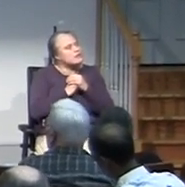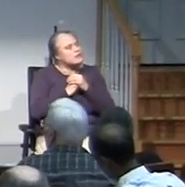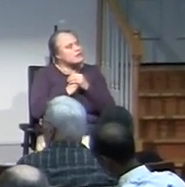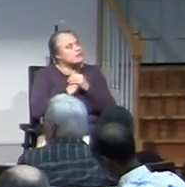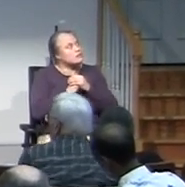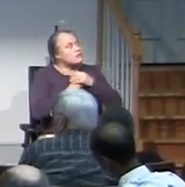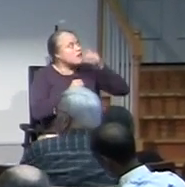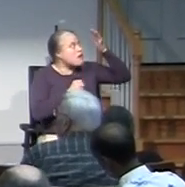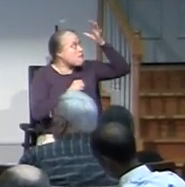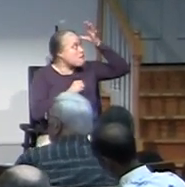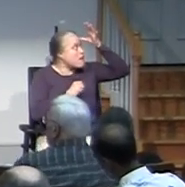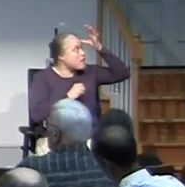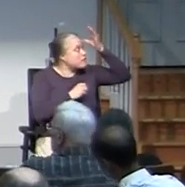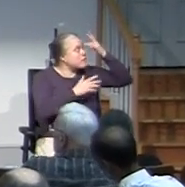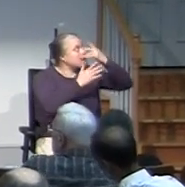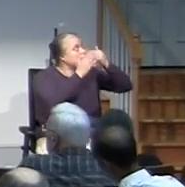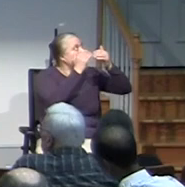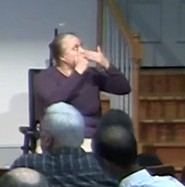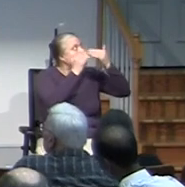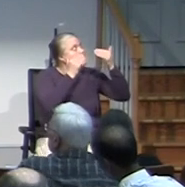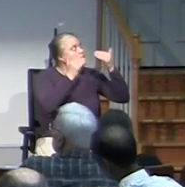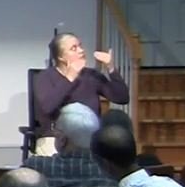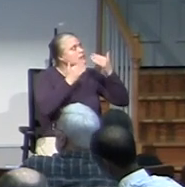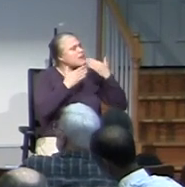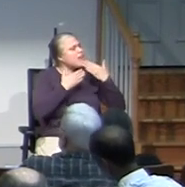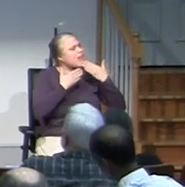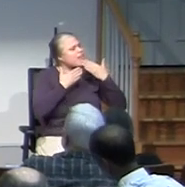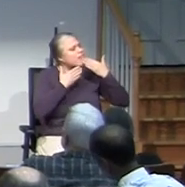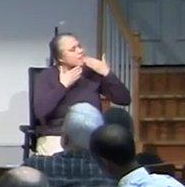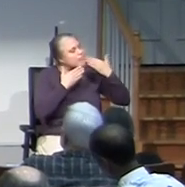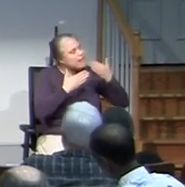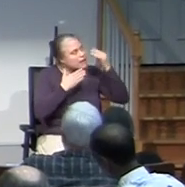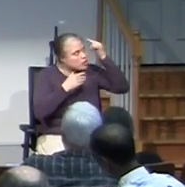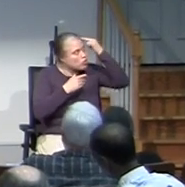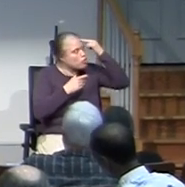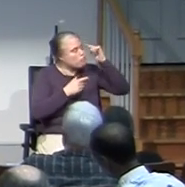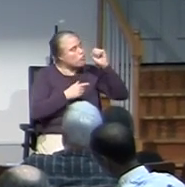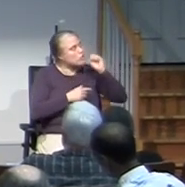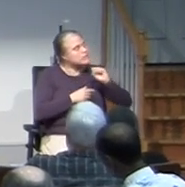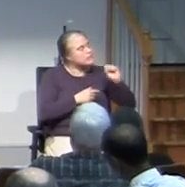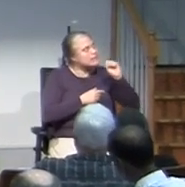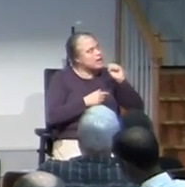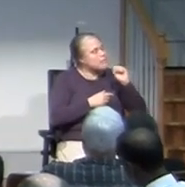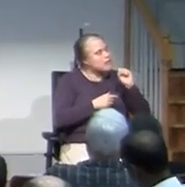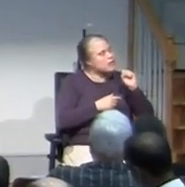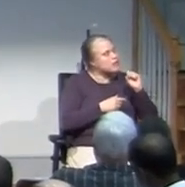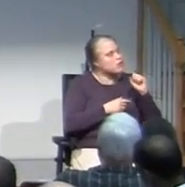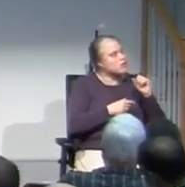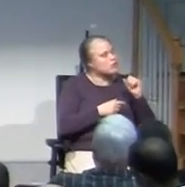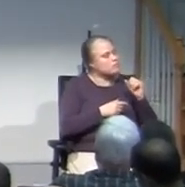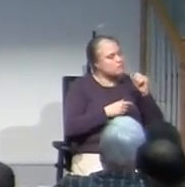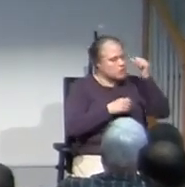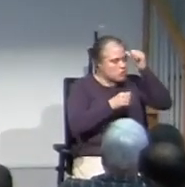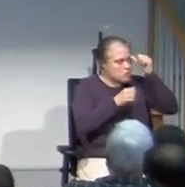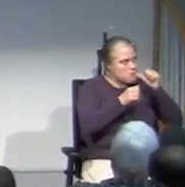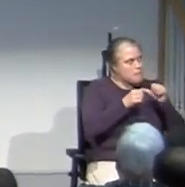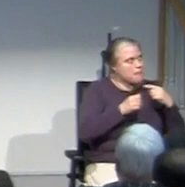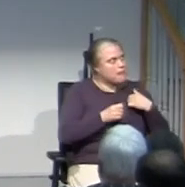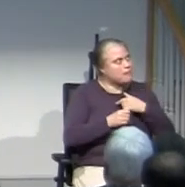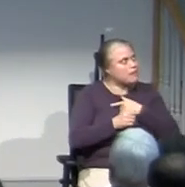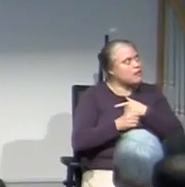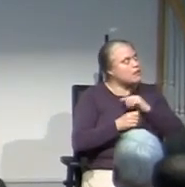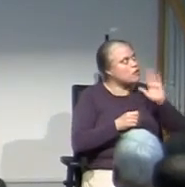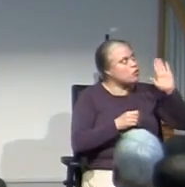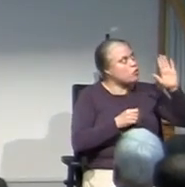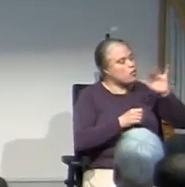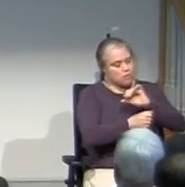Our Father in heaven, we're grateful for the Sabbath that reminds us of your overarching power and grace and